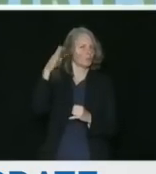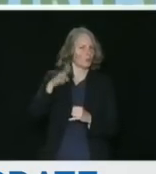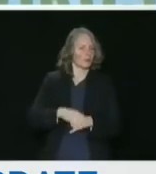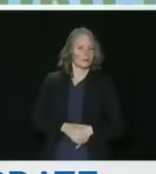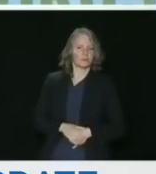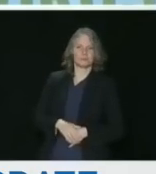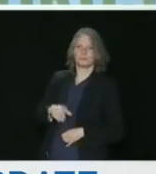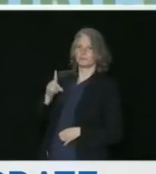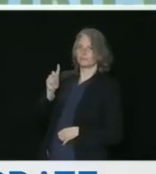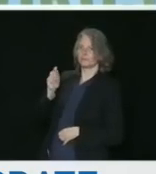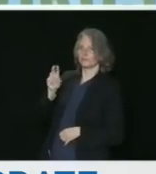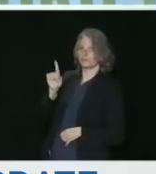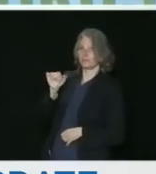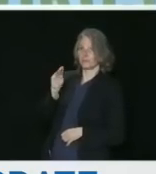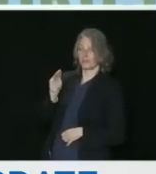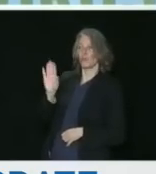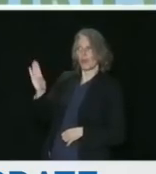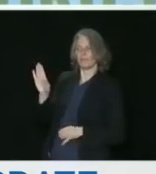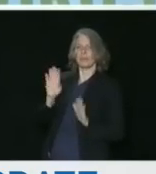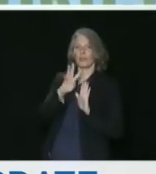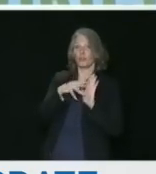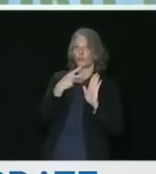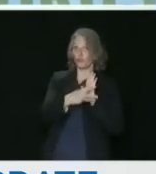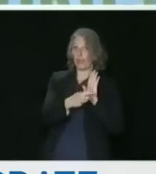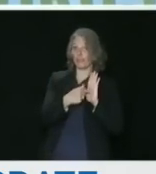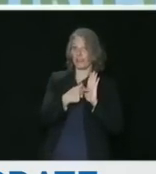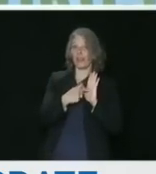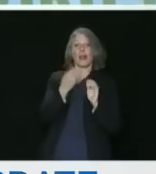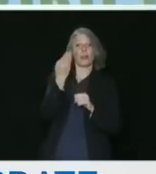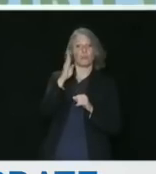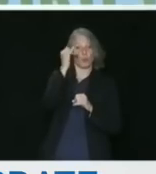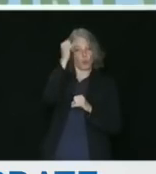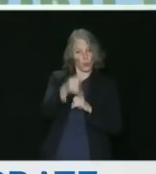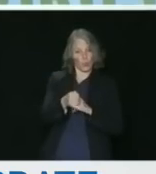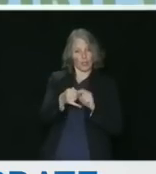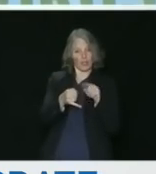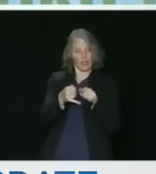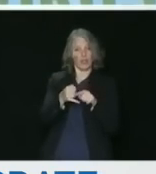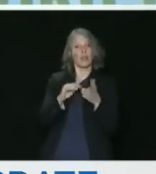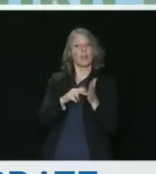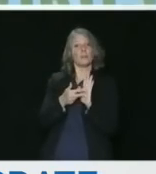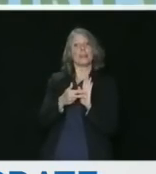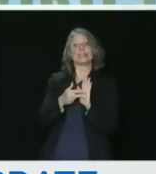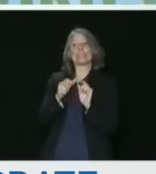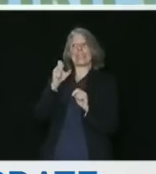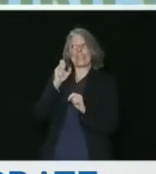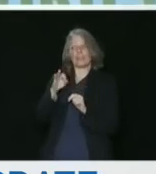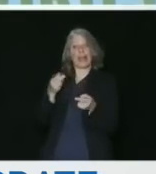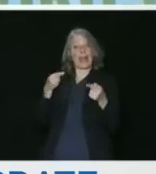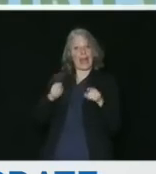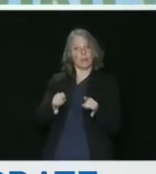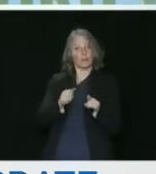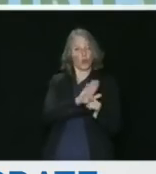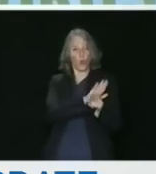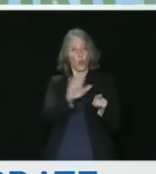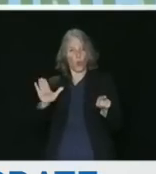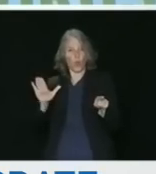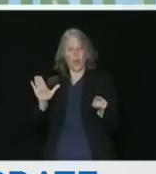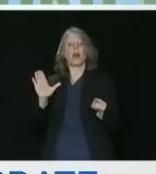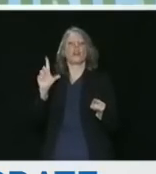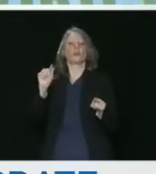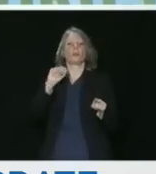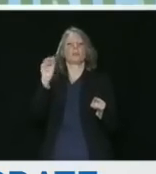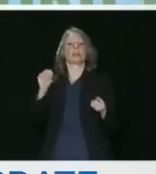Well, the graph, just to say that lifting at that blue line is when 20% of the Canadians